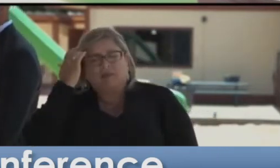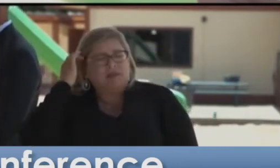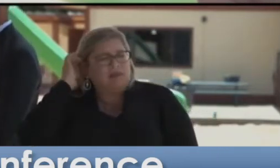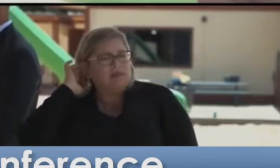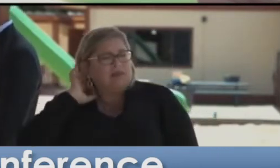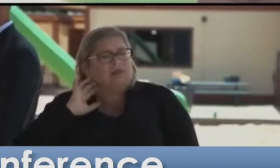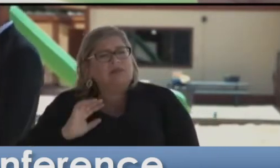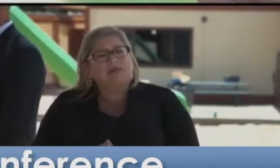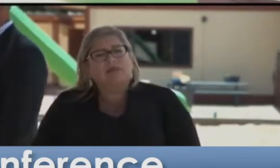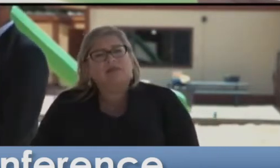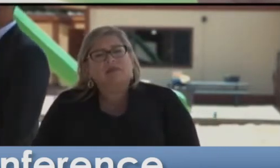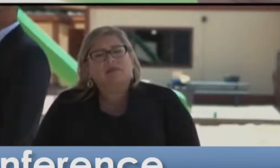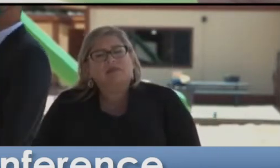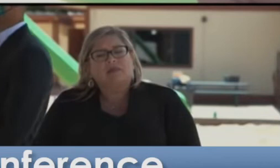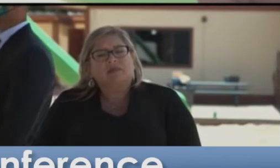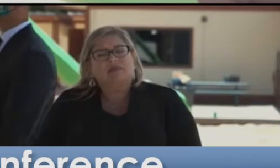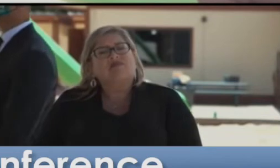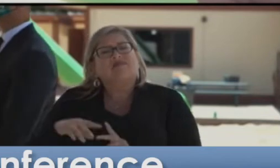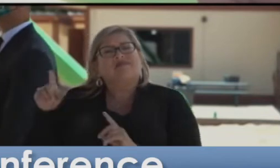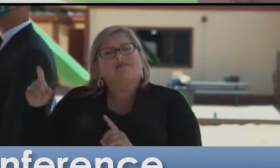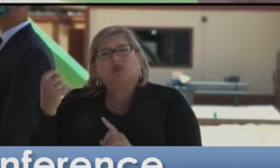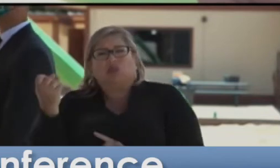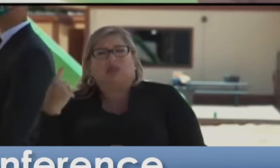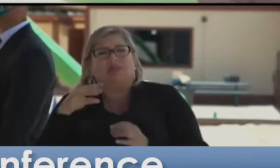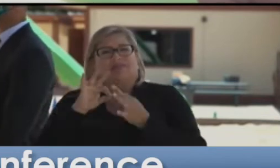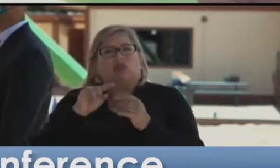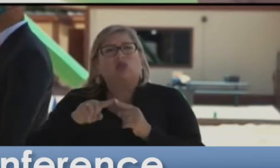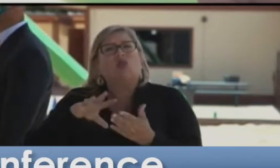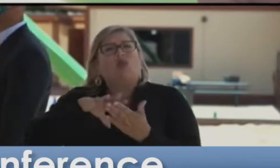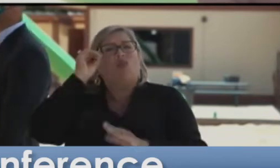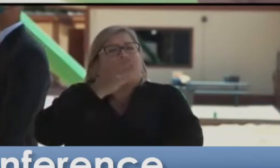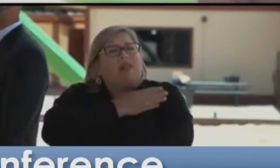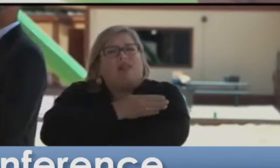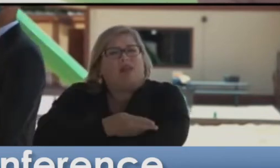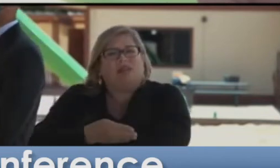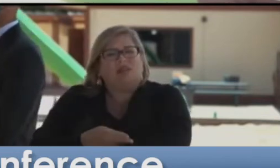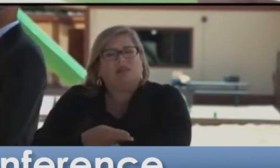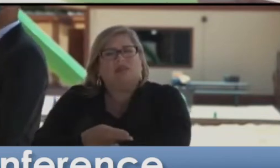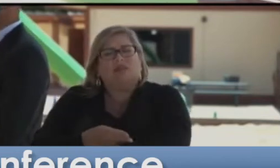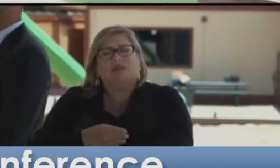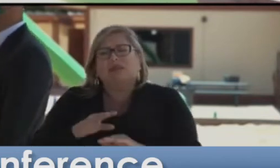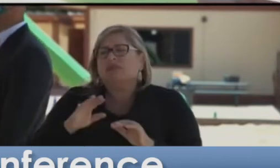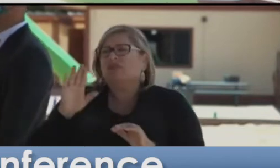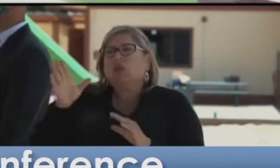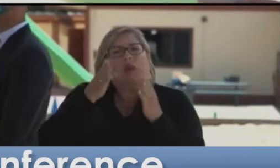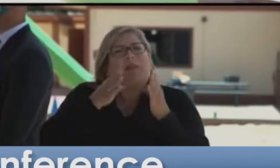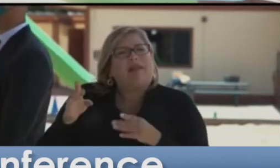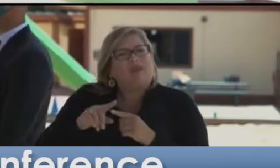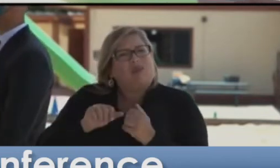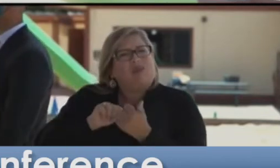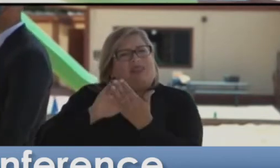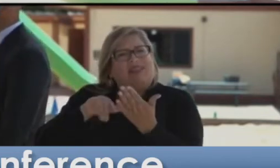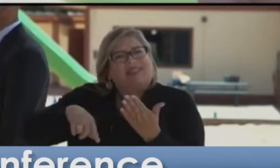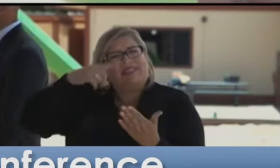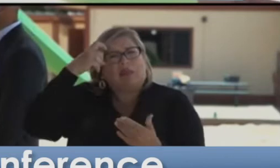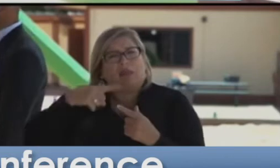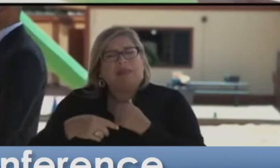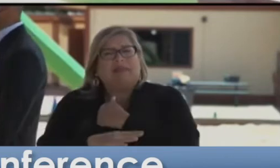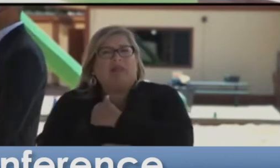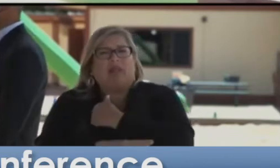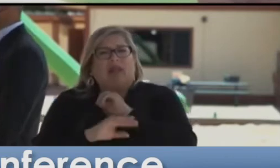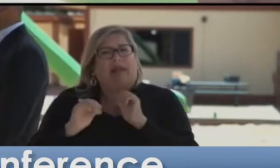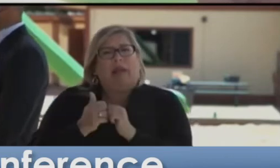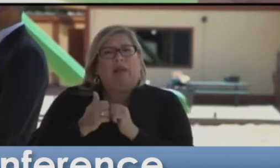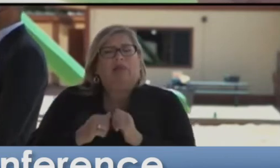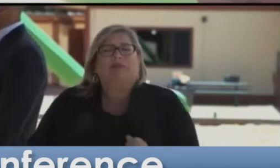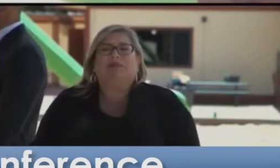Learning loss. Can you tell me a little bit about how you plan on dealing with that this coming summer and fall? Well, we're looking to